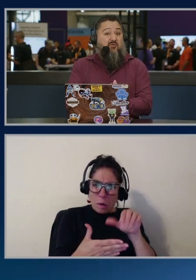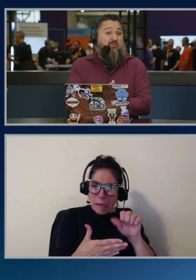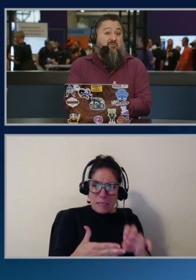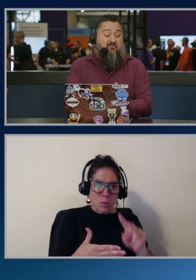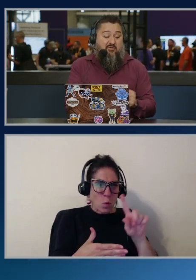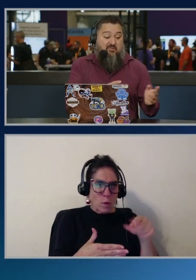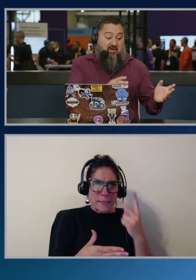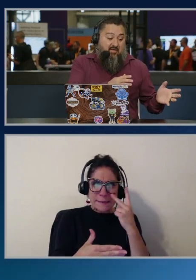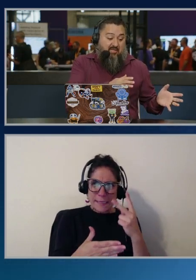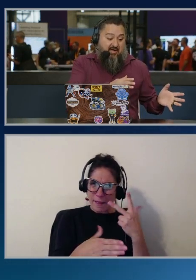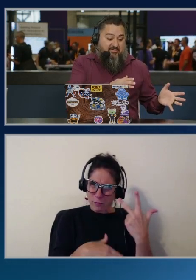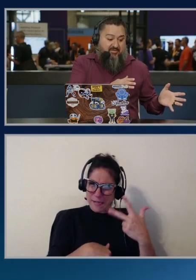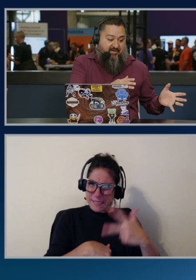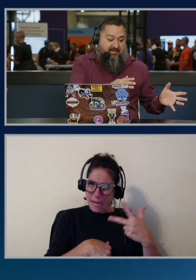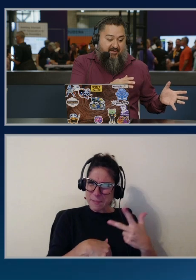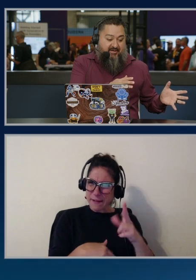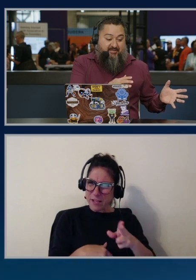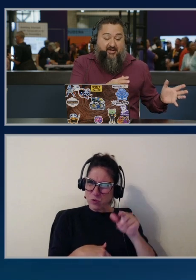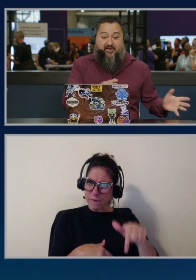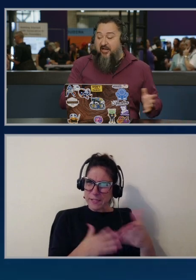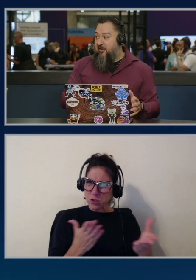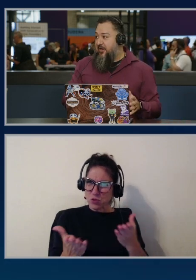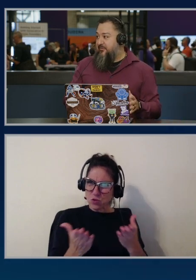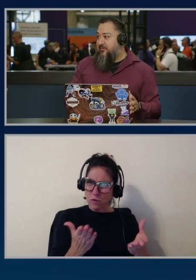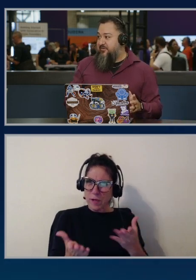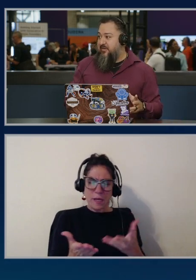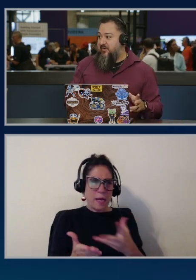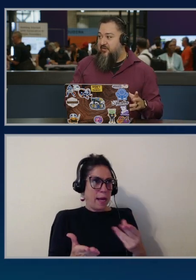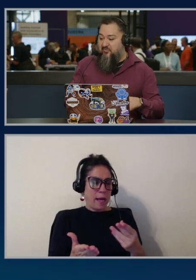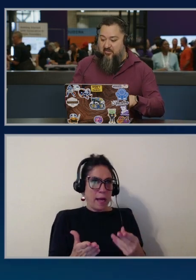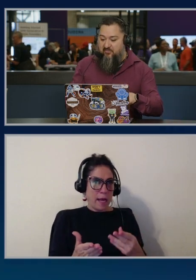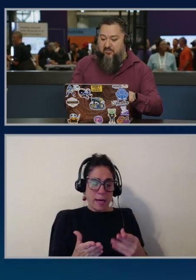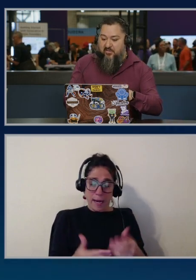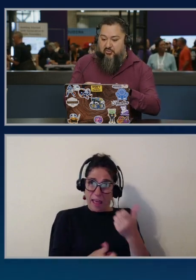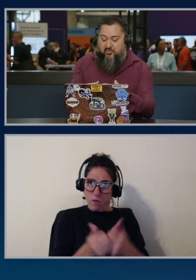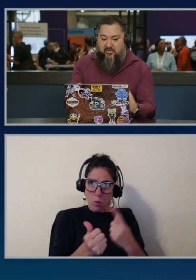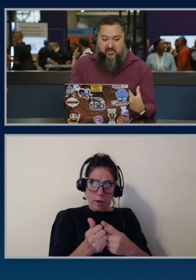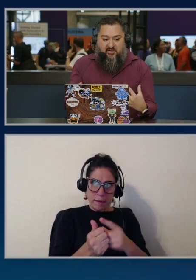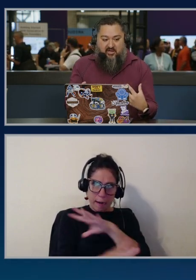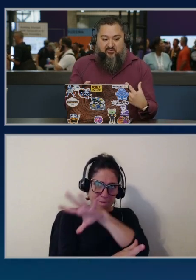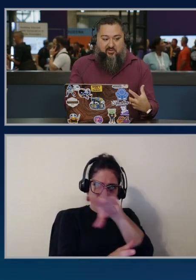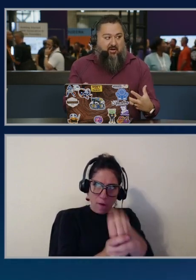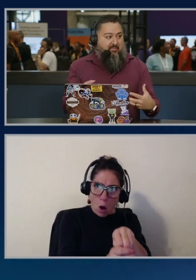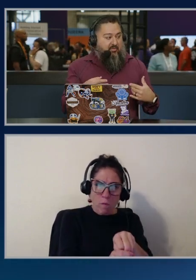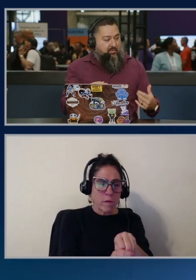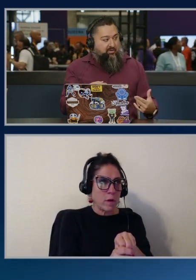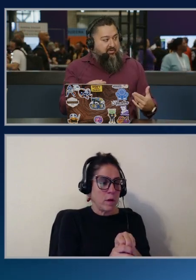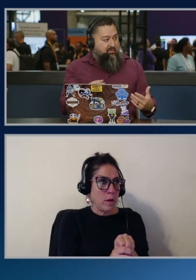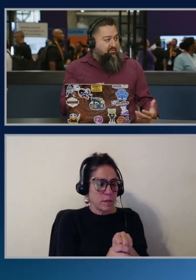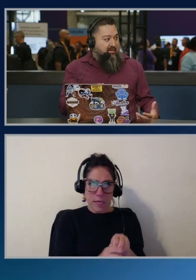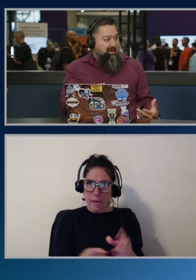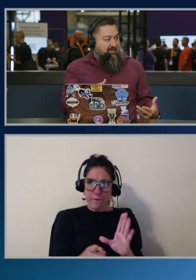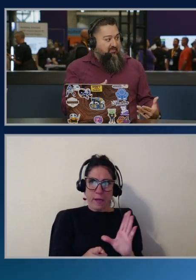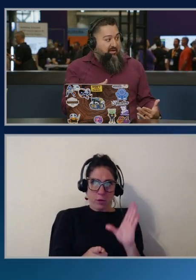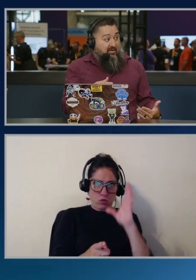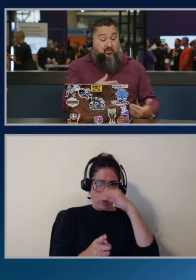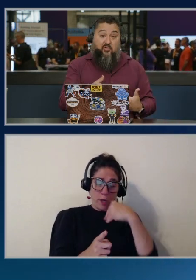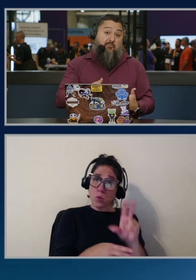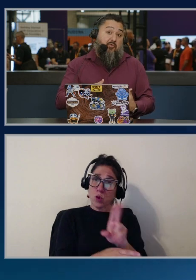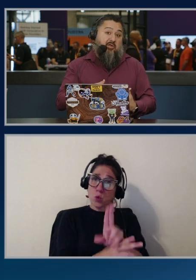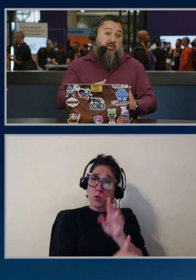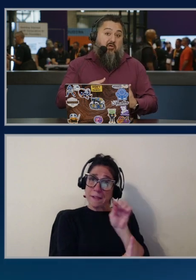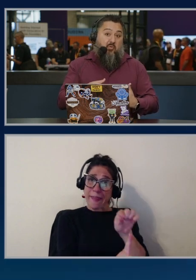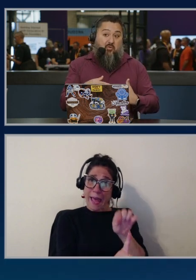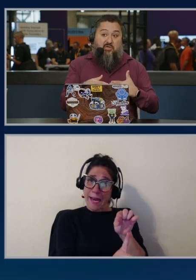in the history of the service, that it kind of got all hands on deck. And instead of treating it as an anomaly, we're going to use it as a